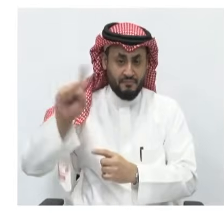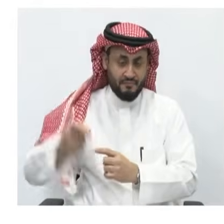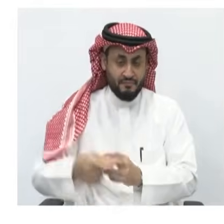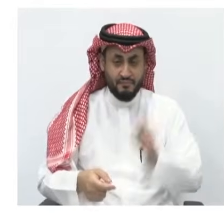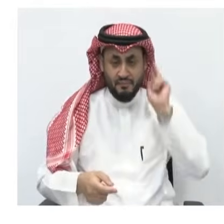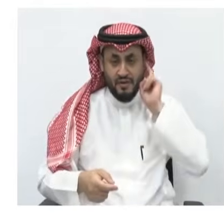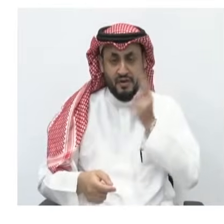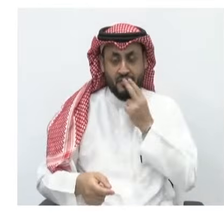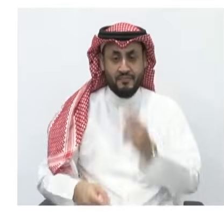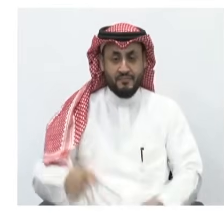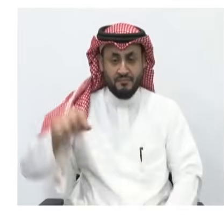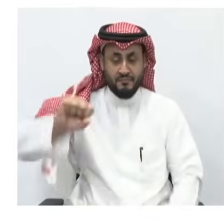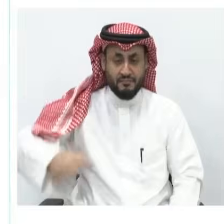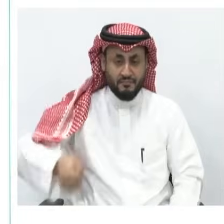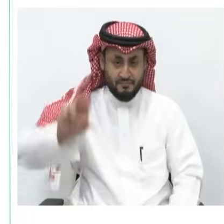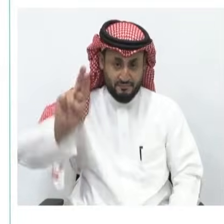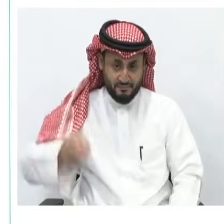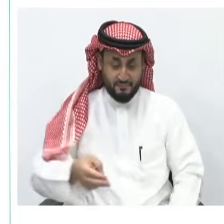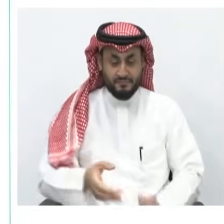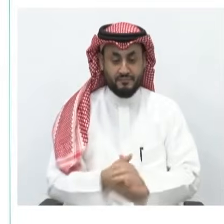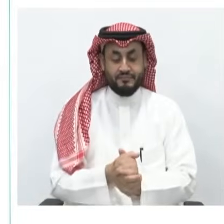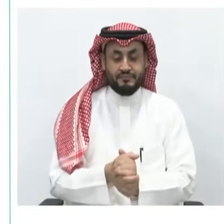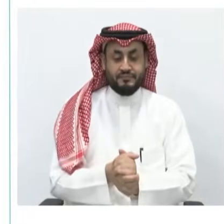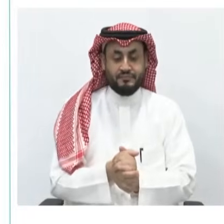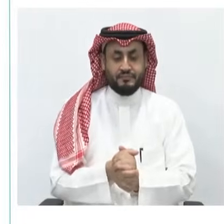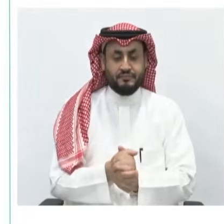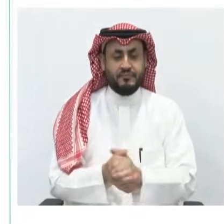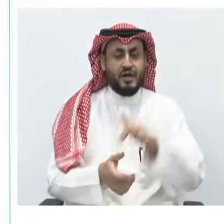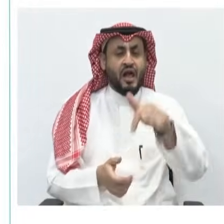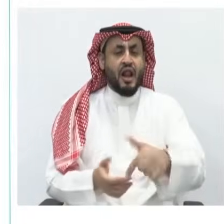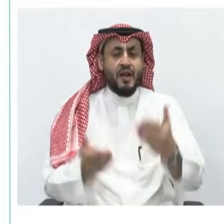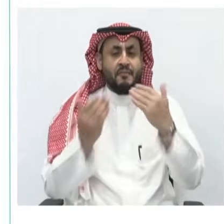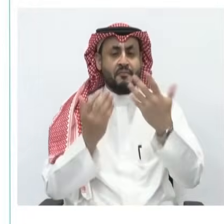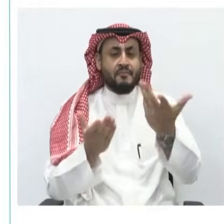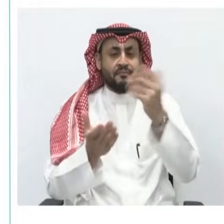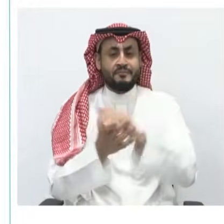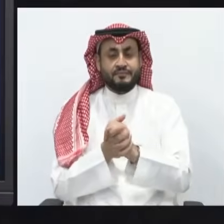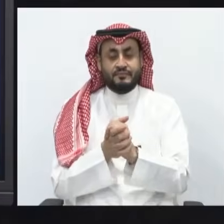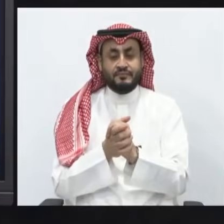me teacher Fawaz Al-Aqil. Okay. What we will learn today,